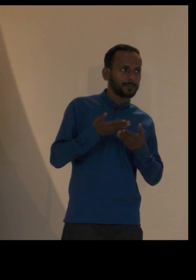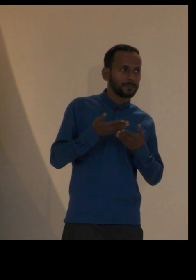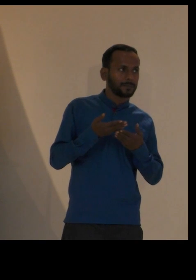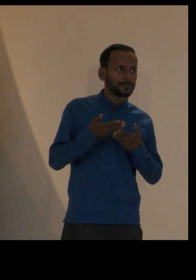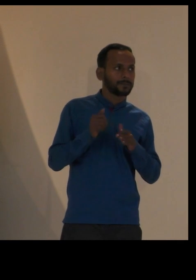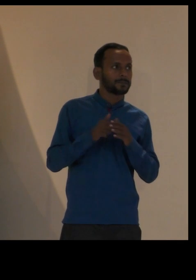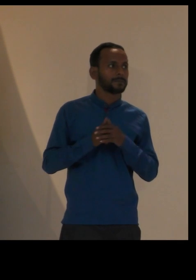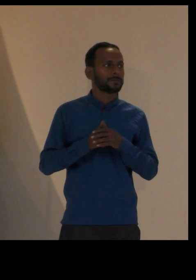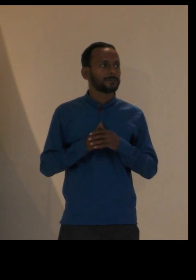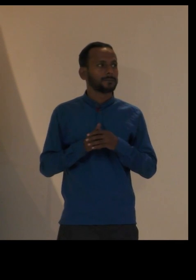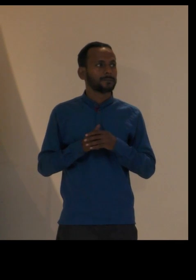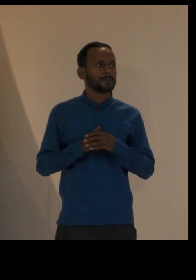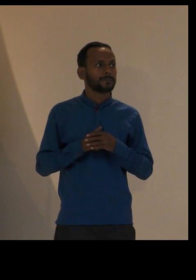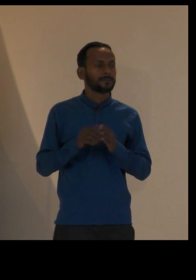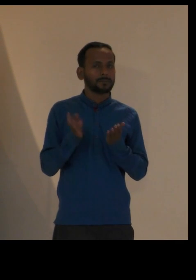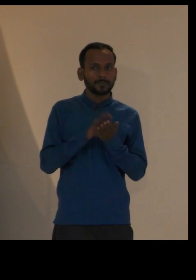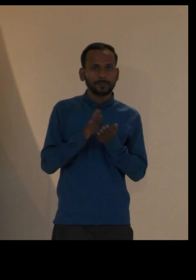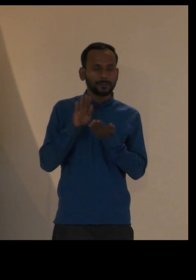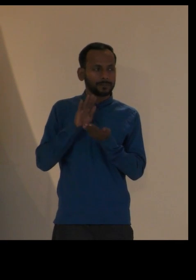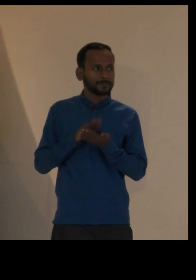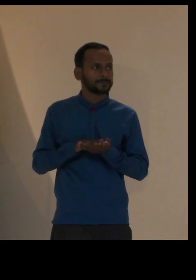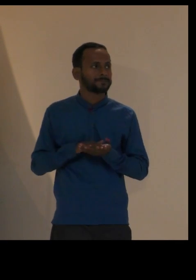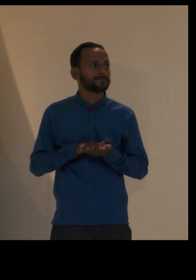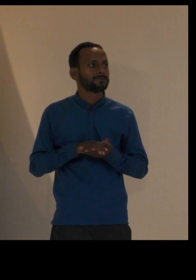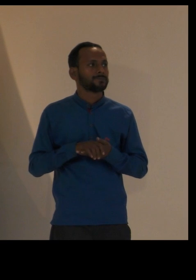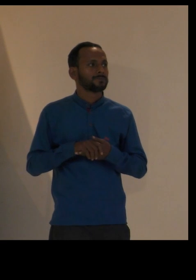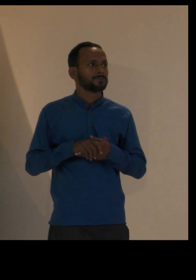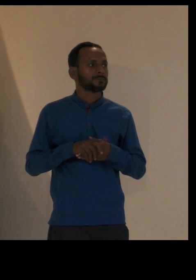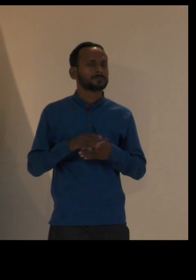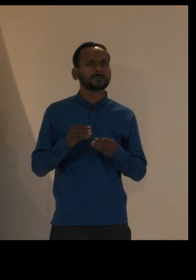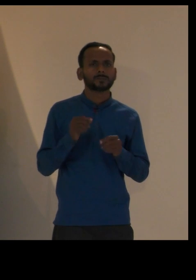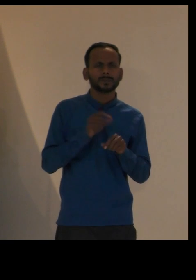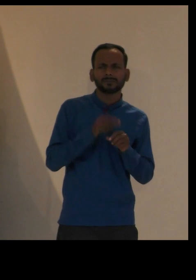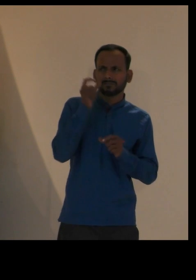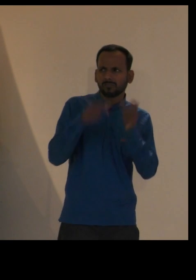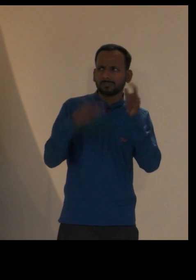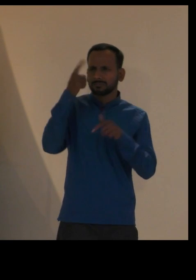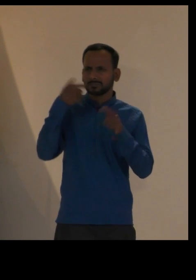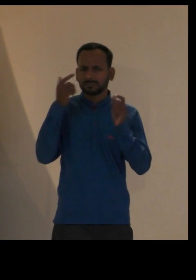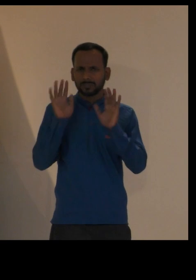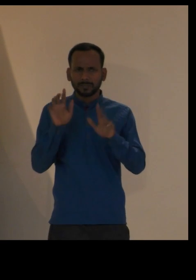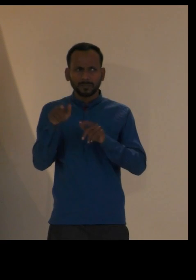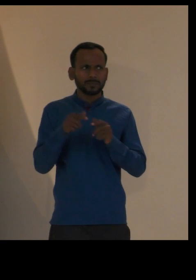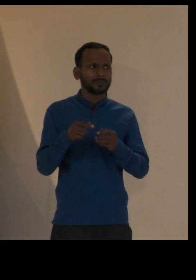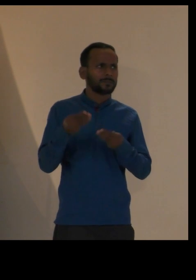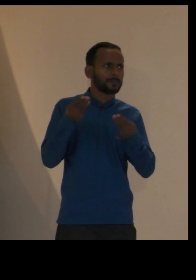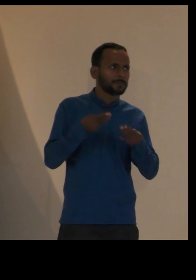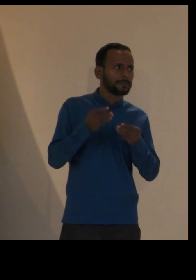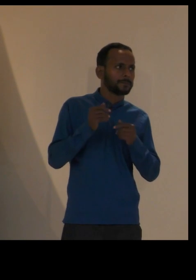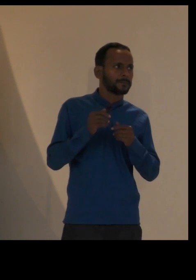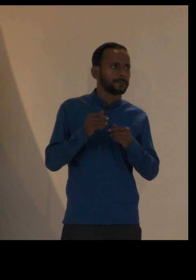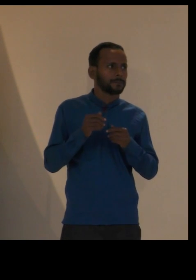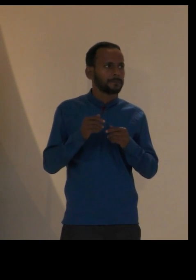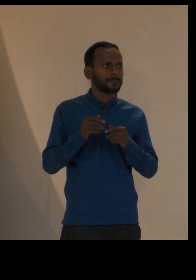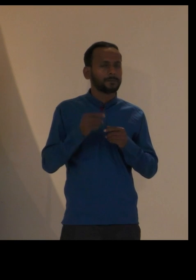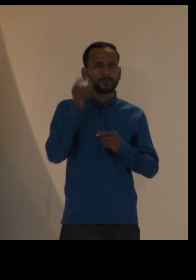this line that keeps telling him that he will come. So somebody is going to come at some point of time, so you need to hold on to this